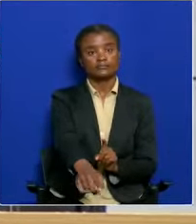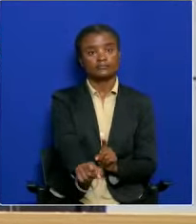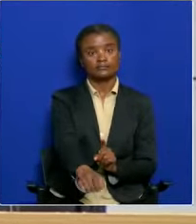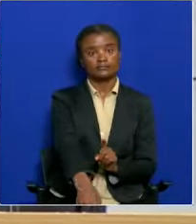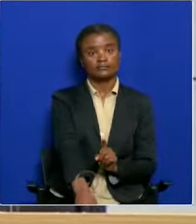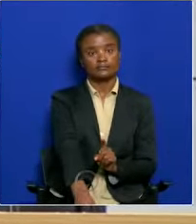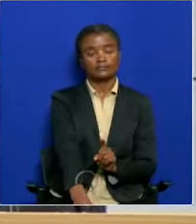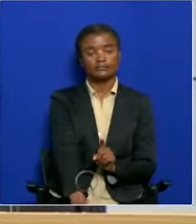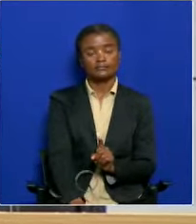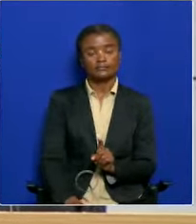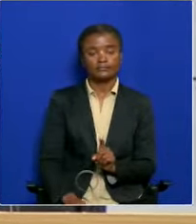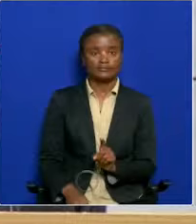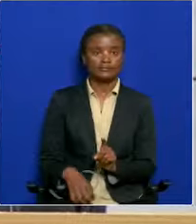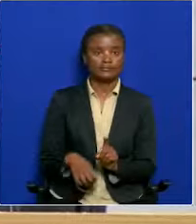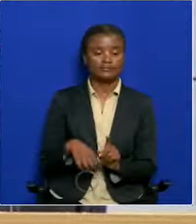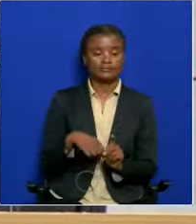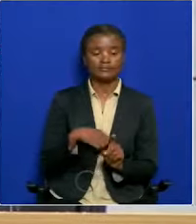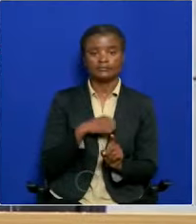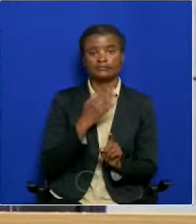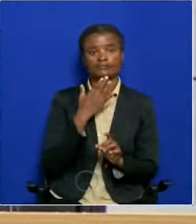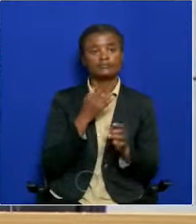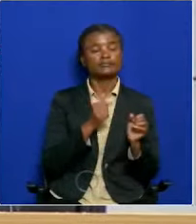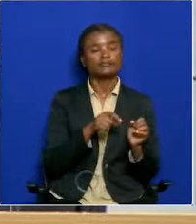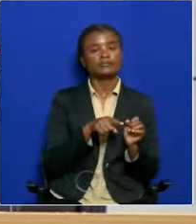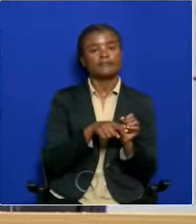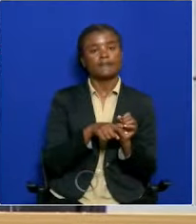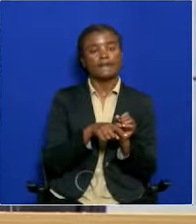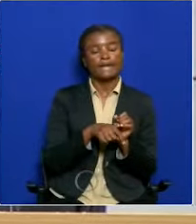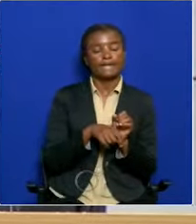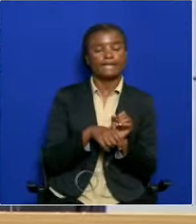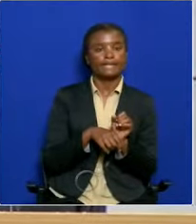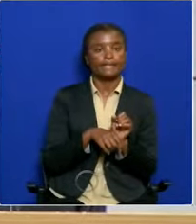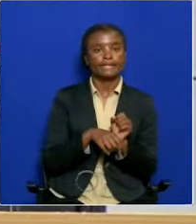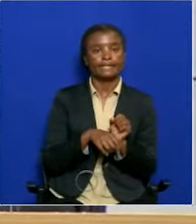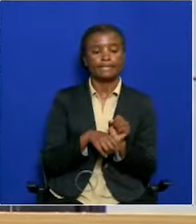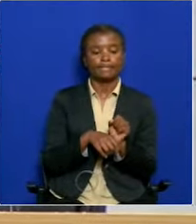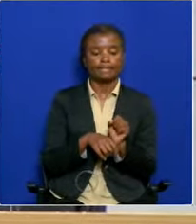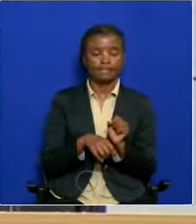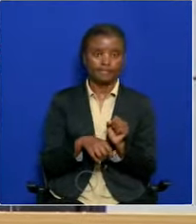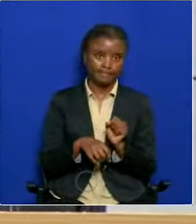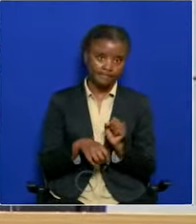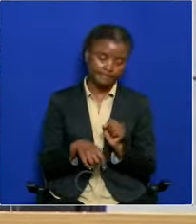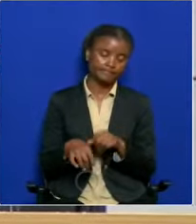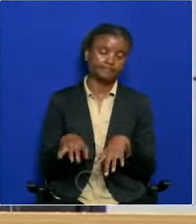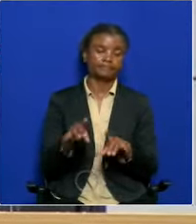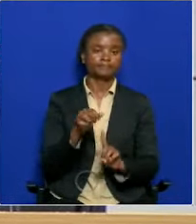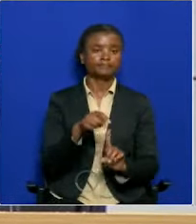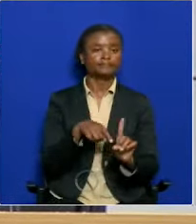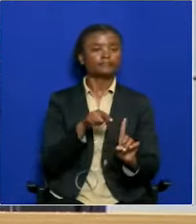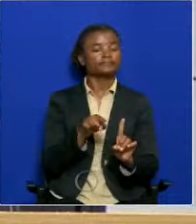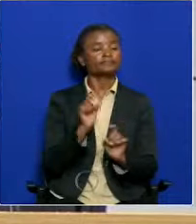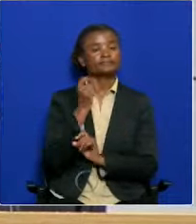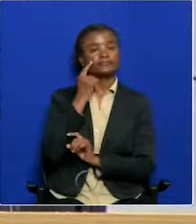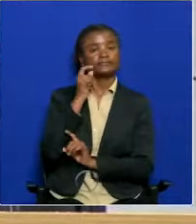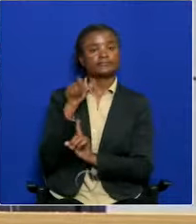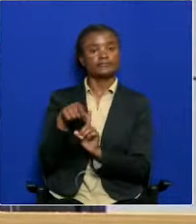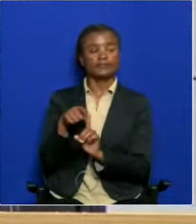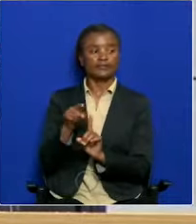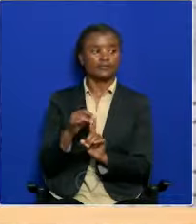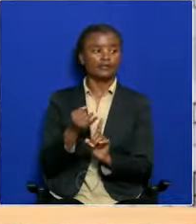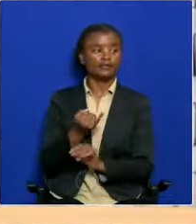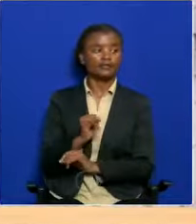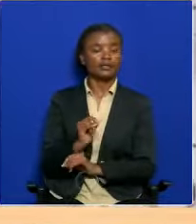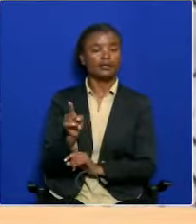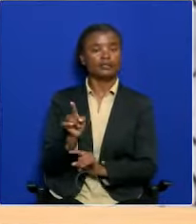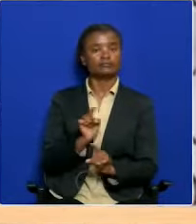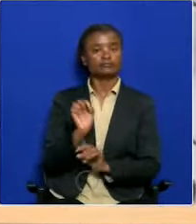Mr. Cassius Loliwe from Loliwe Attorneys. Chair, the witness, I think, still remains under oath. There are a